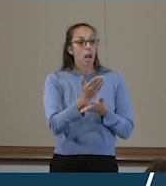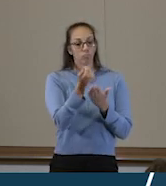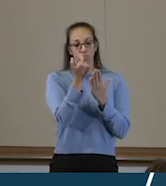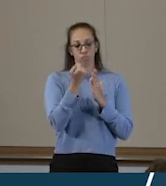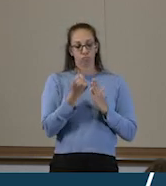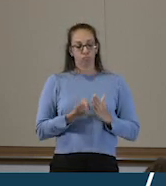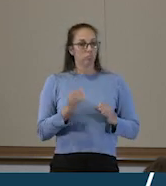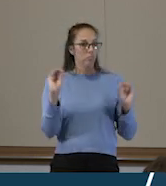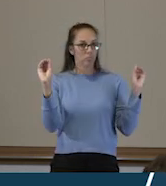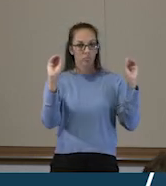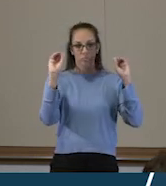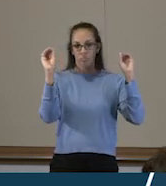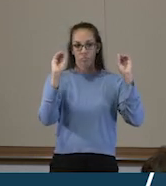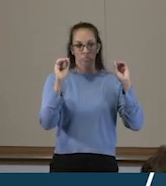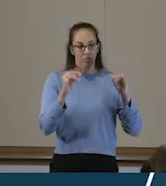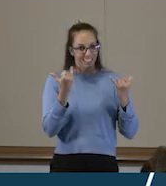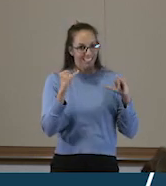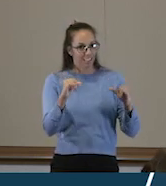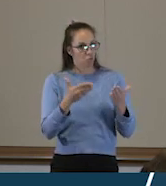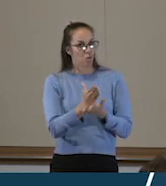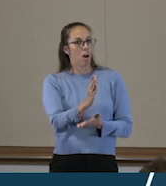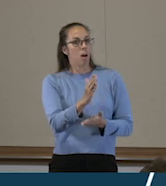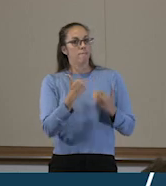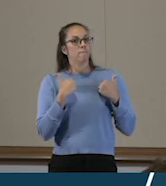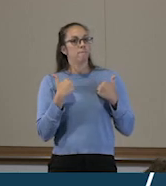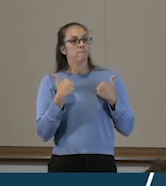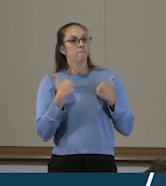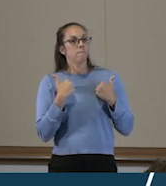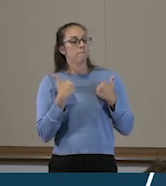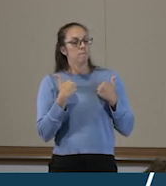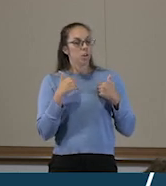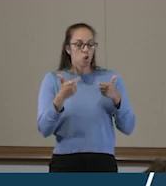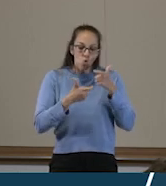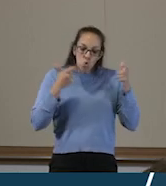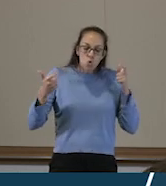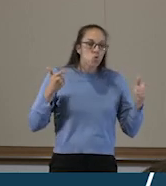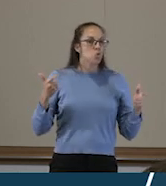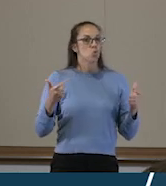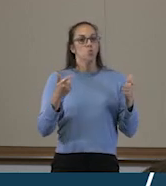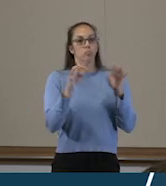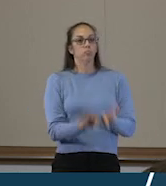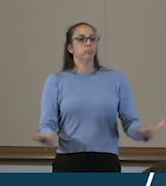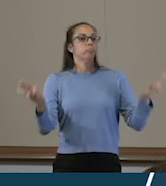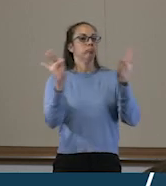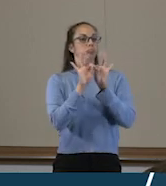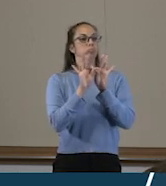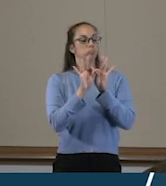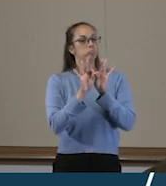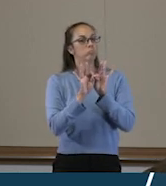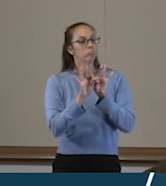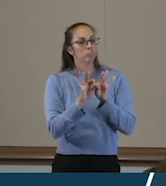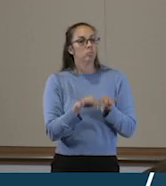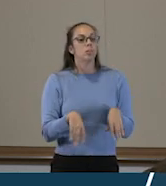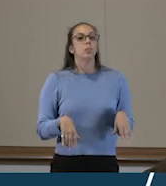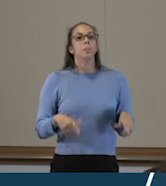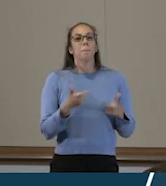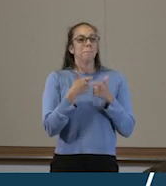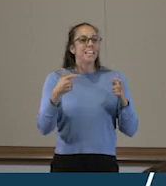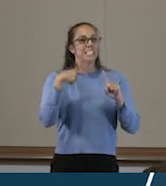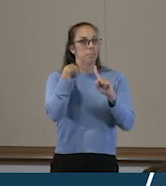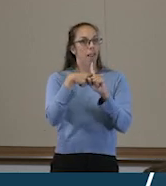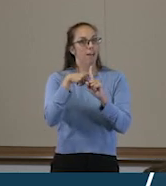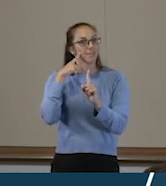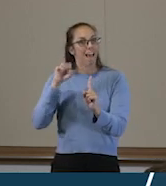the biggest plus. I'm gonna step on my soapbox here for 2 seconds. That is the biggest plus of